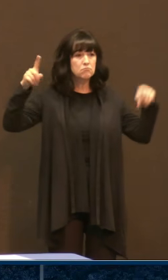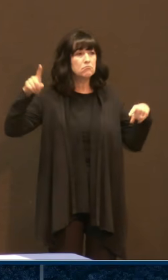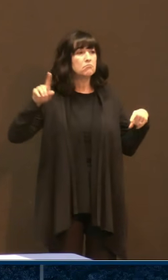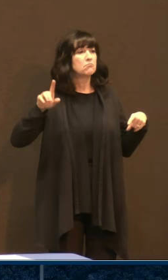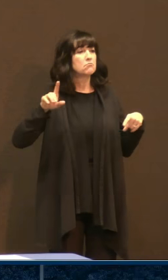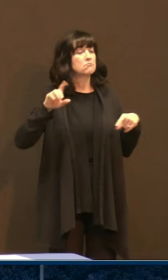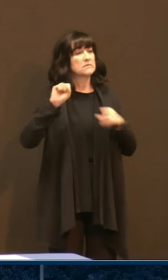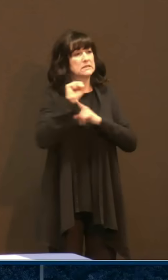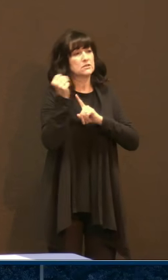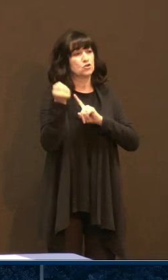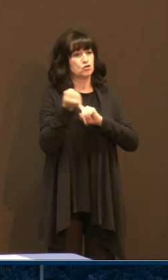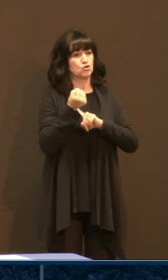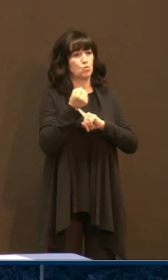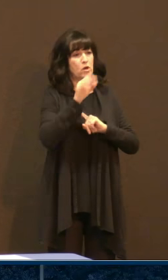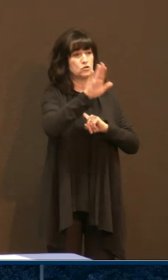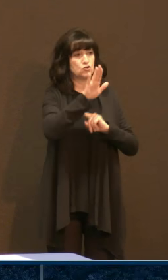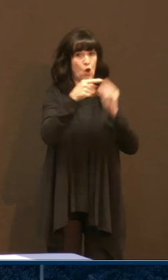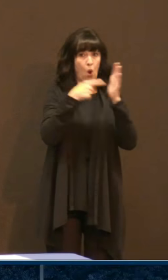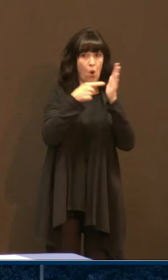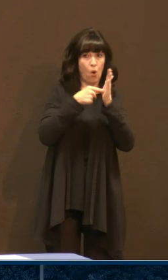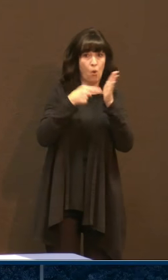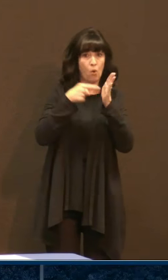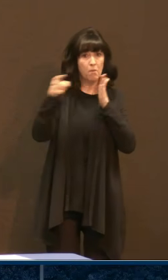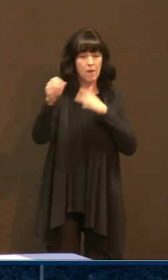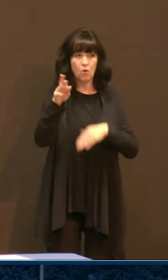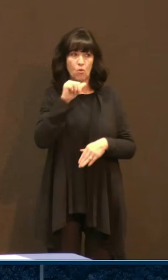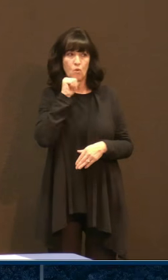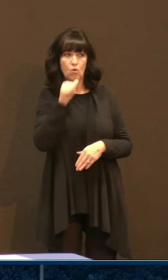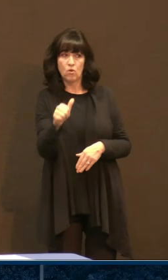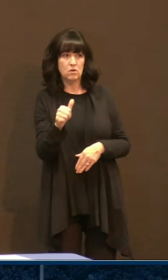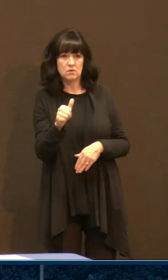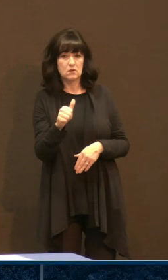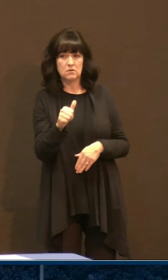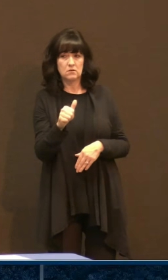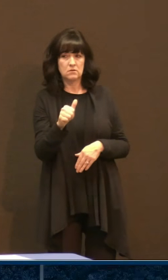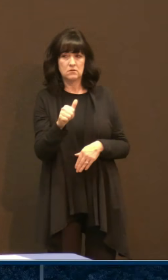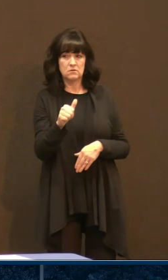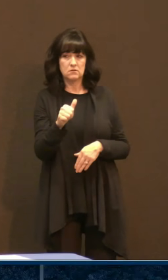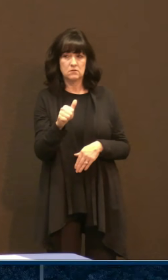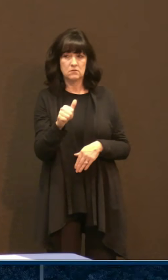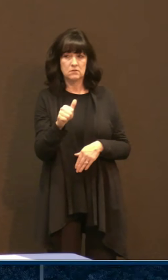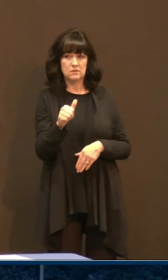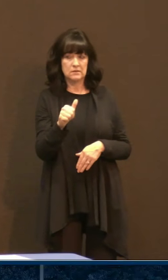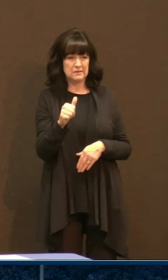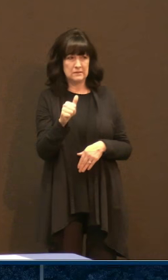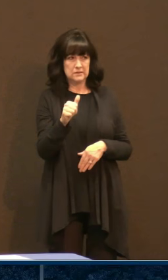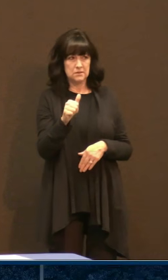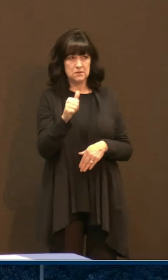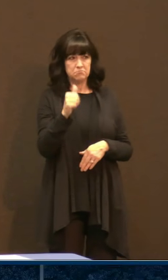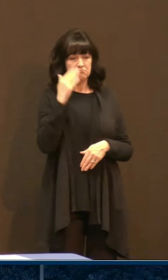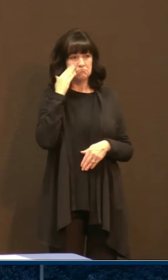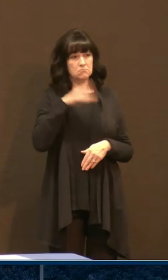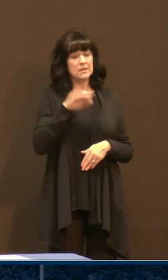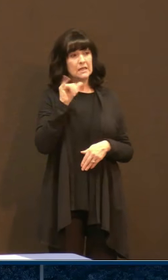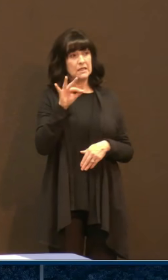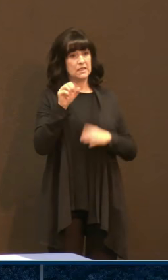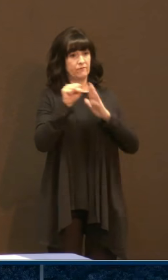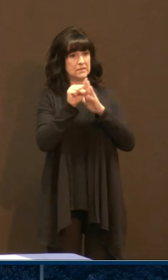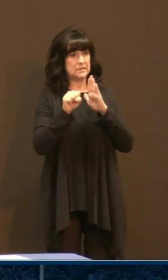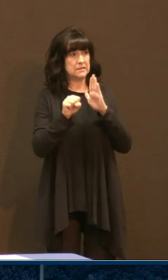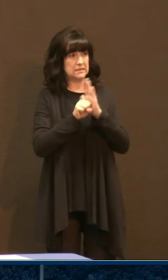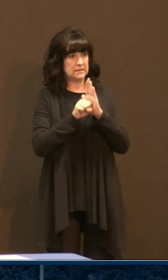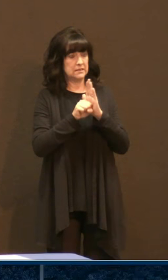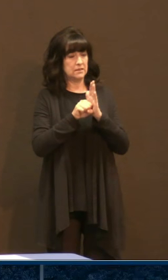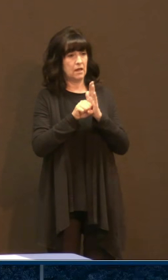liability, but I don't think there's a requirement that it's withdrawn. I guess if the state includes